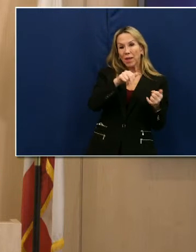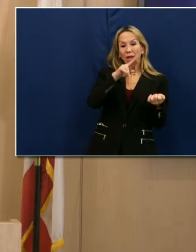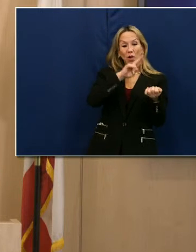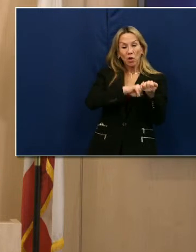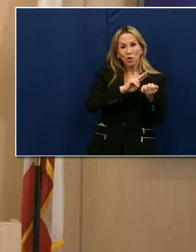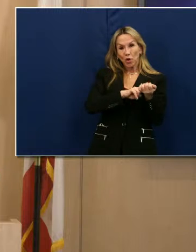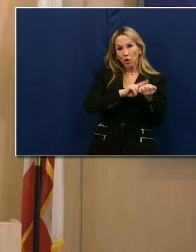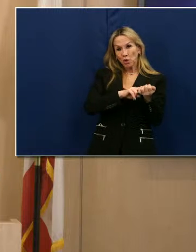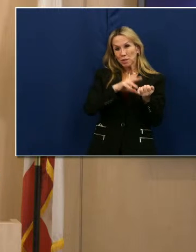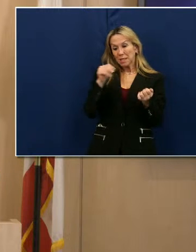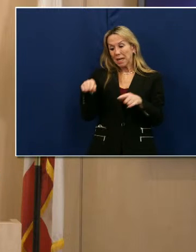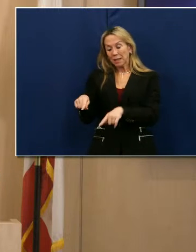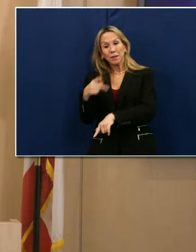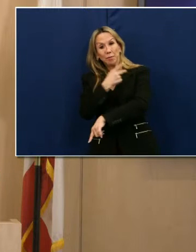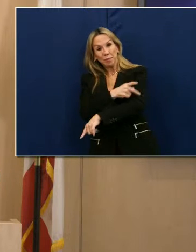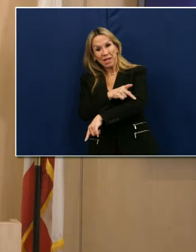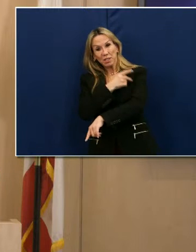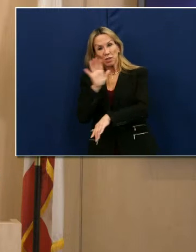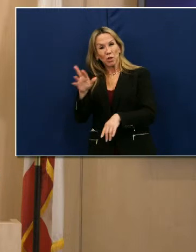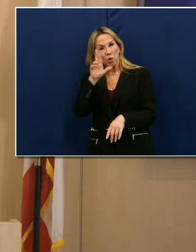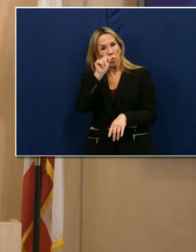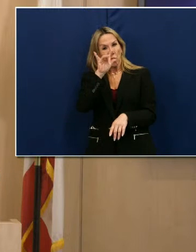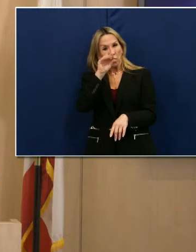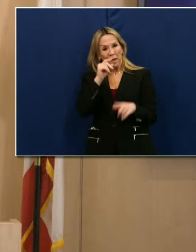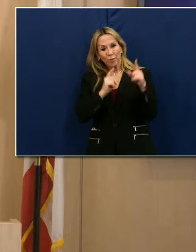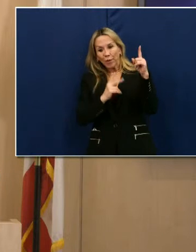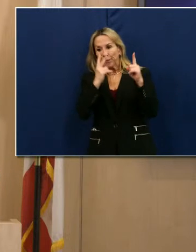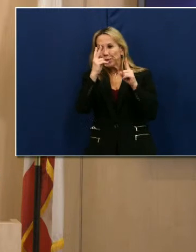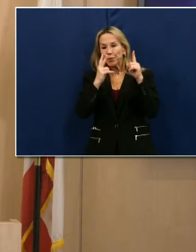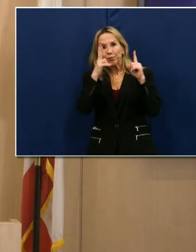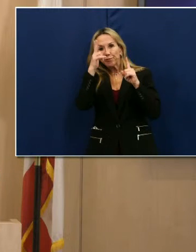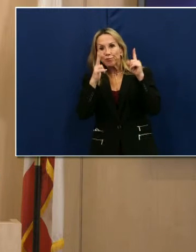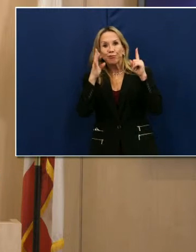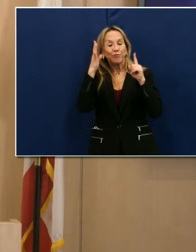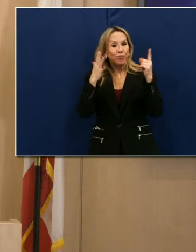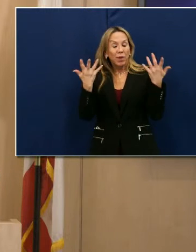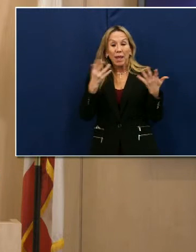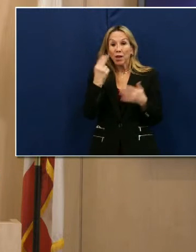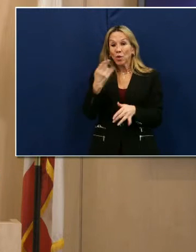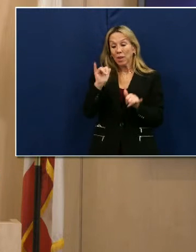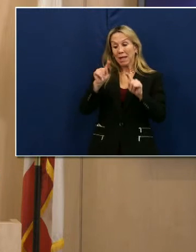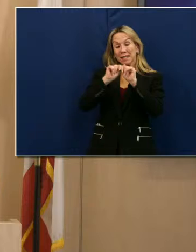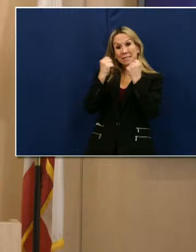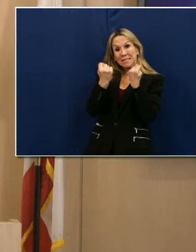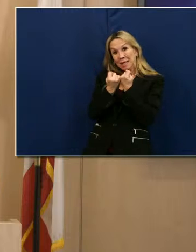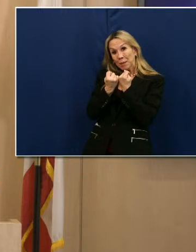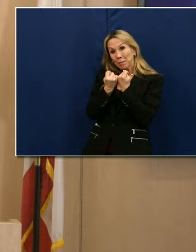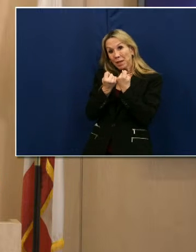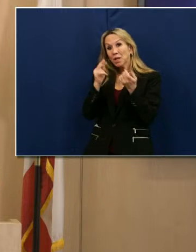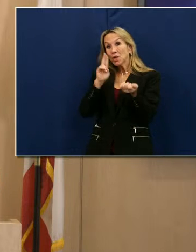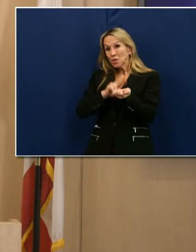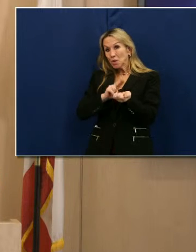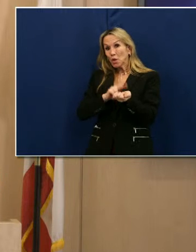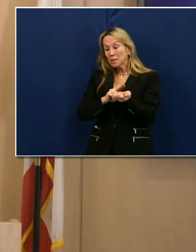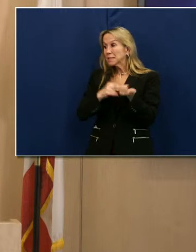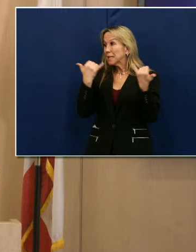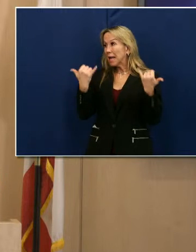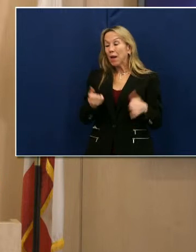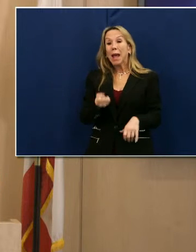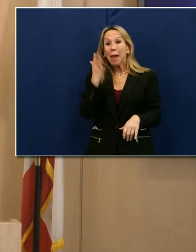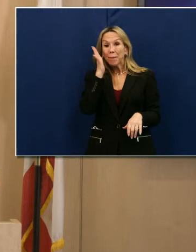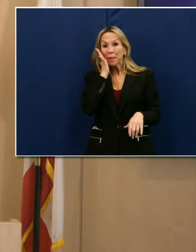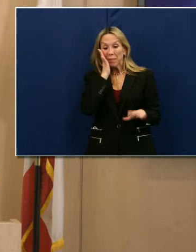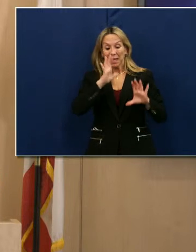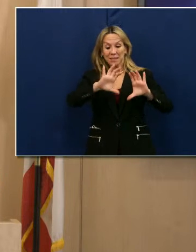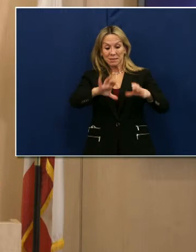ratios to this team nursing. And again, that right now, using team nursing, this is the number of beds we have available to